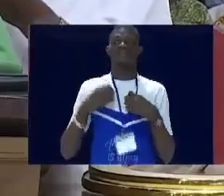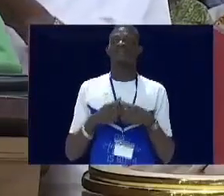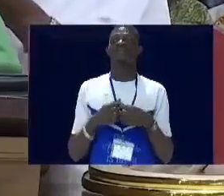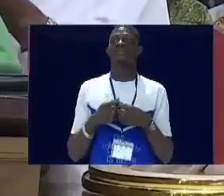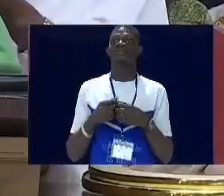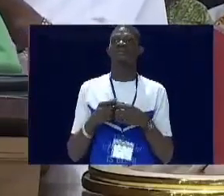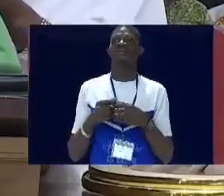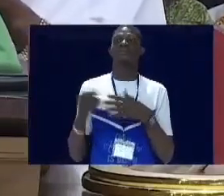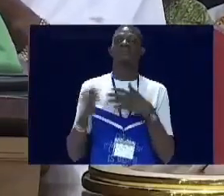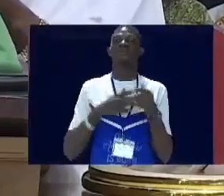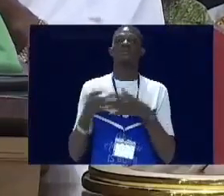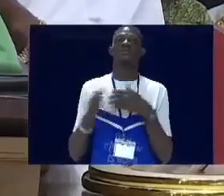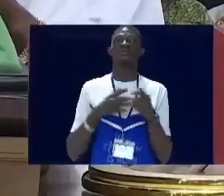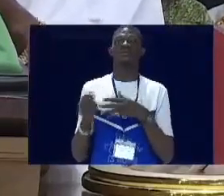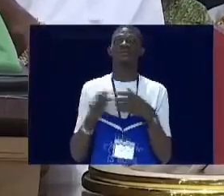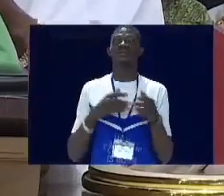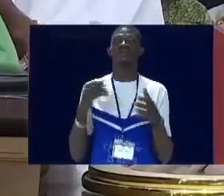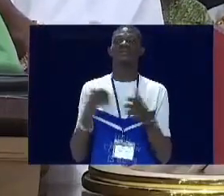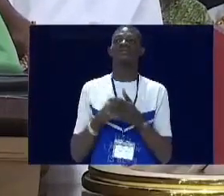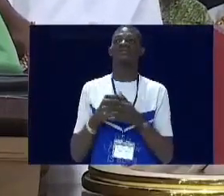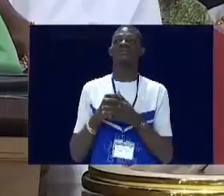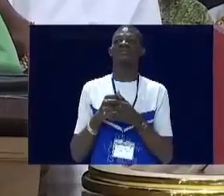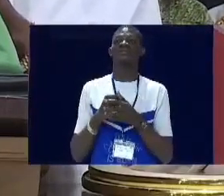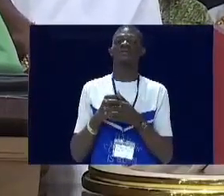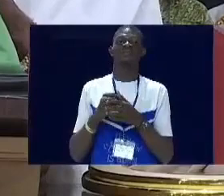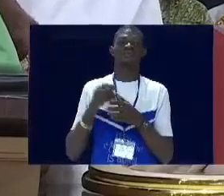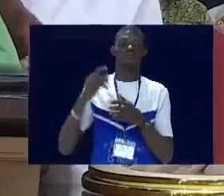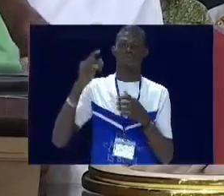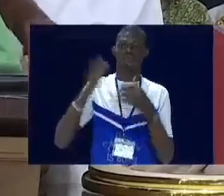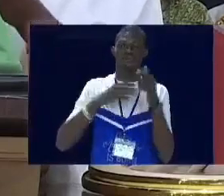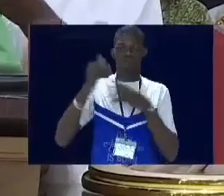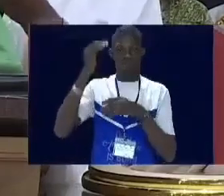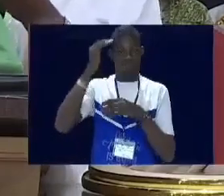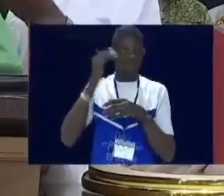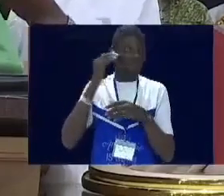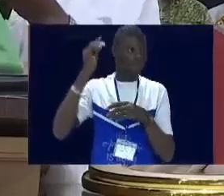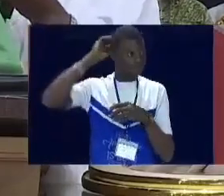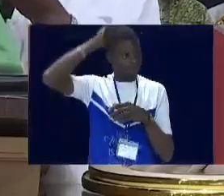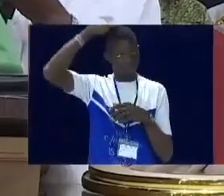if it's your headgear, there